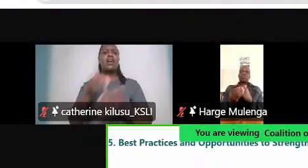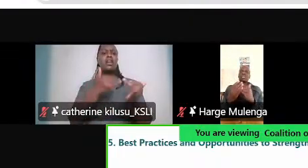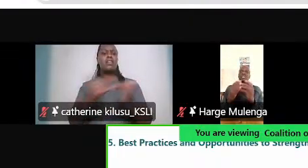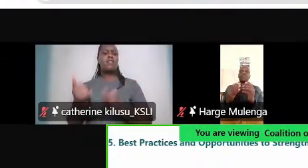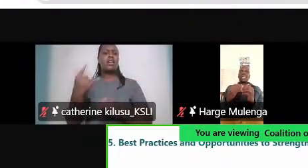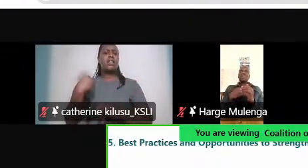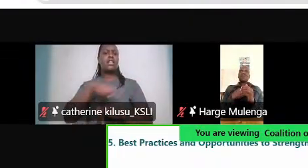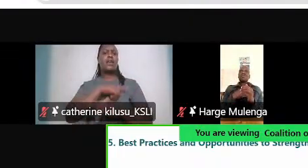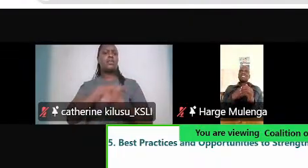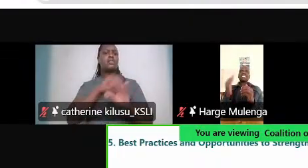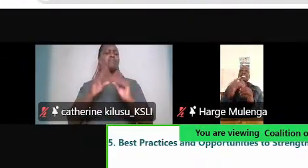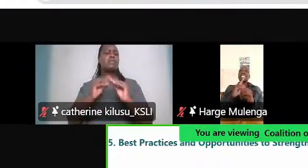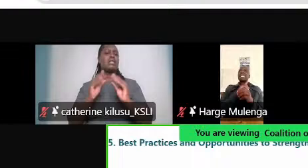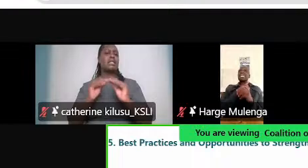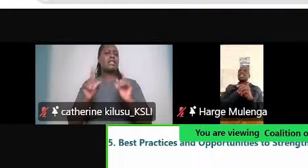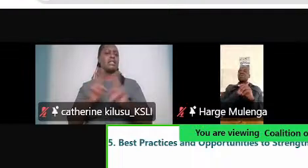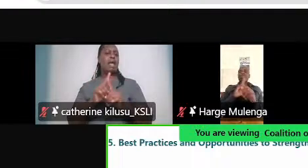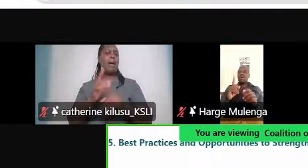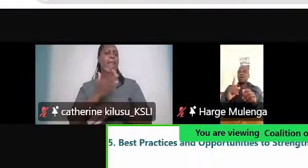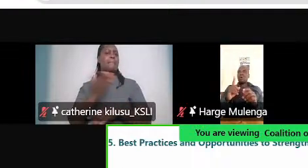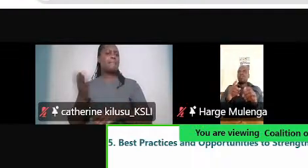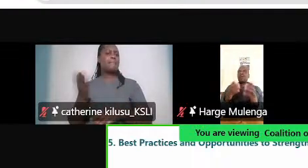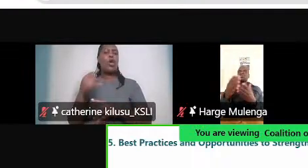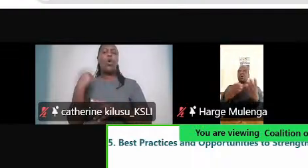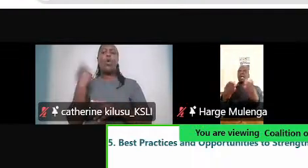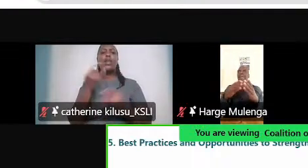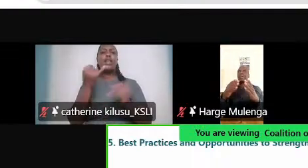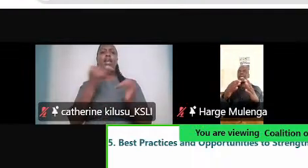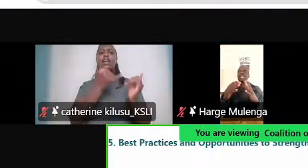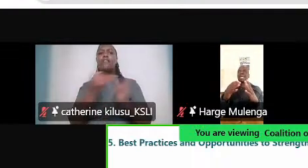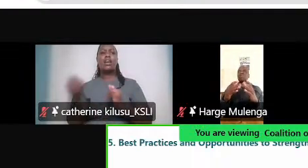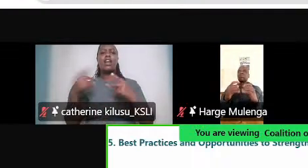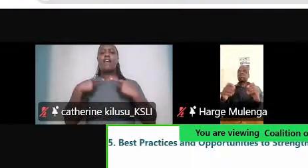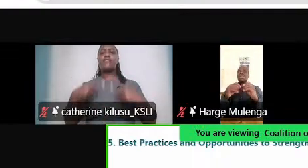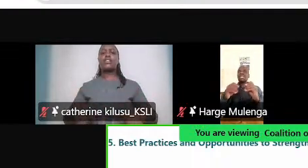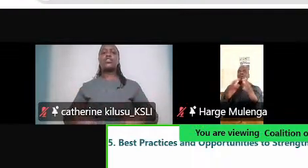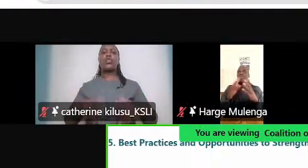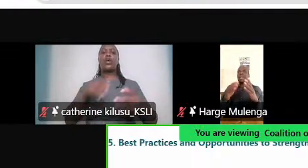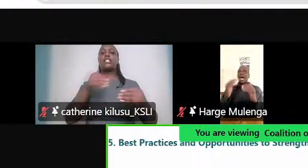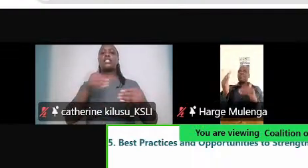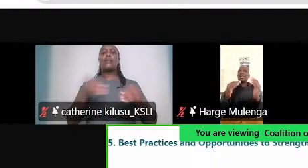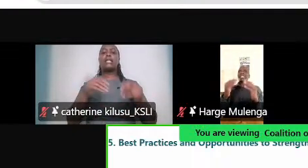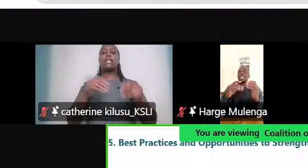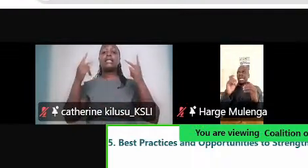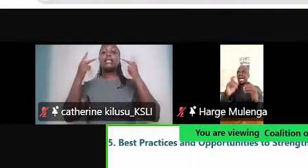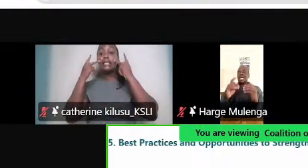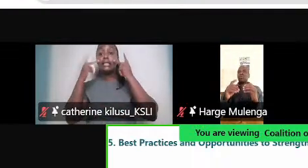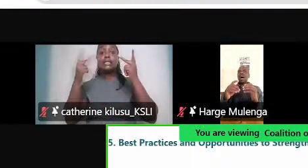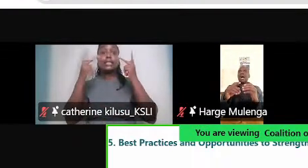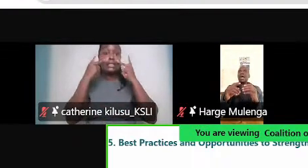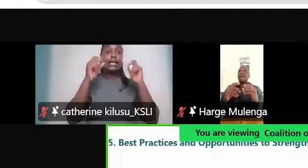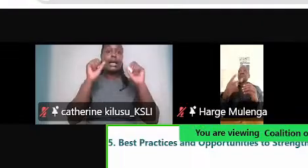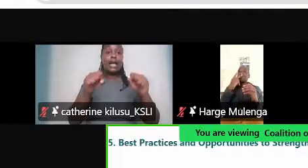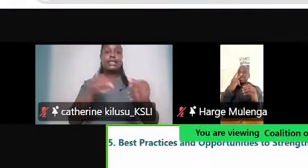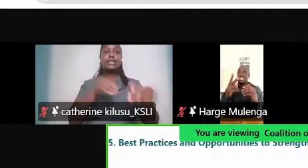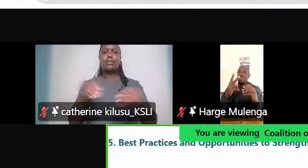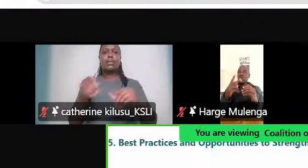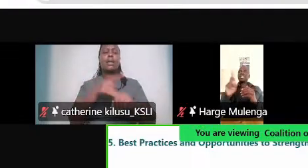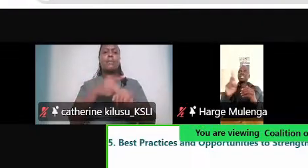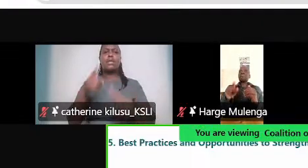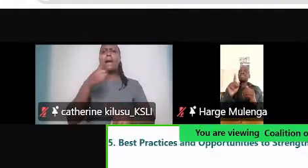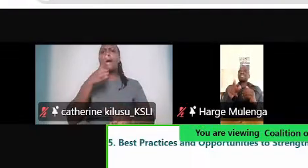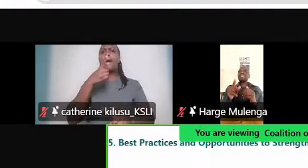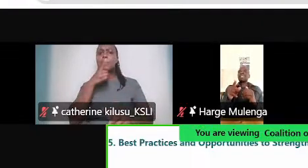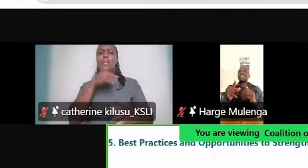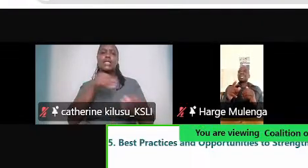situation. They invite people with physical disability, those who are visible, but not. So there is a disability